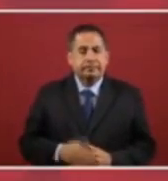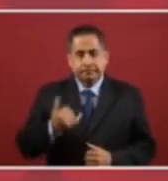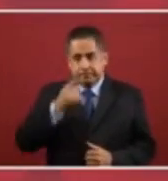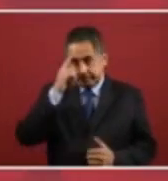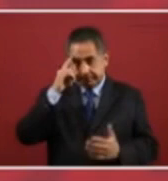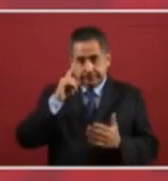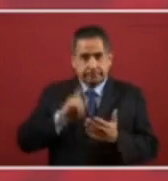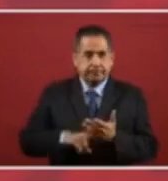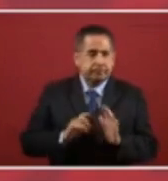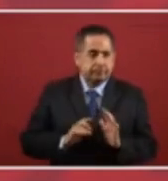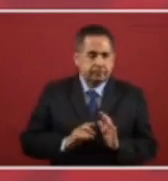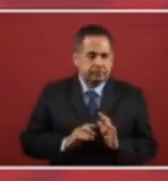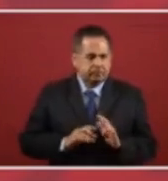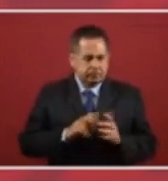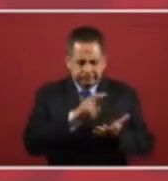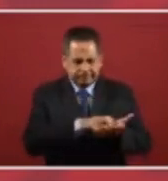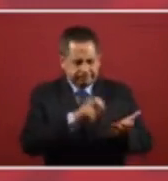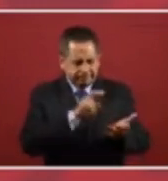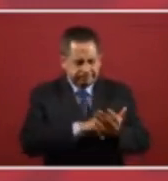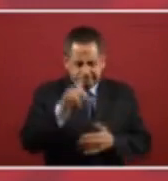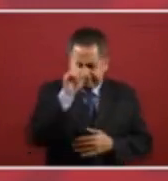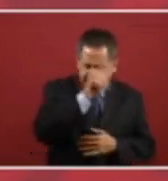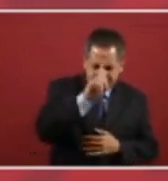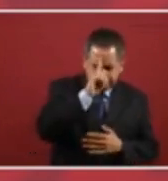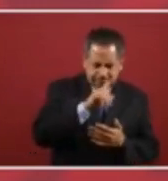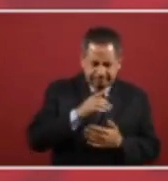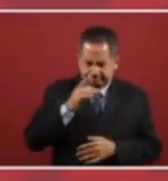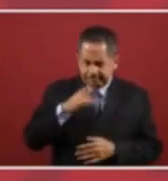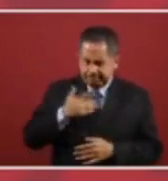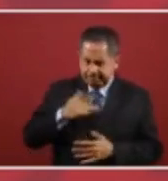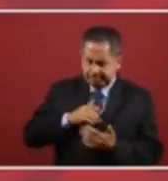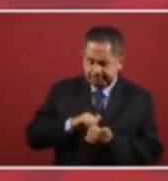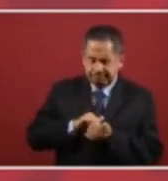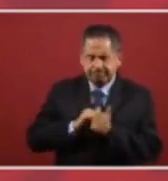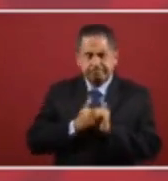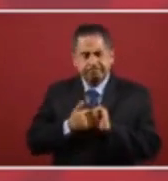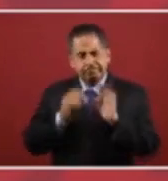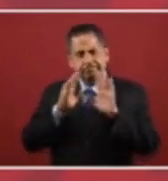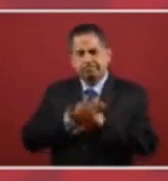And I believe in the creation.